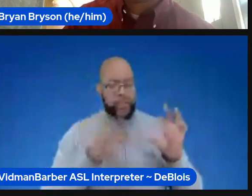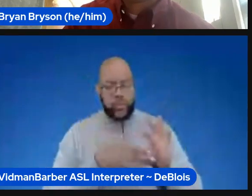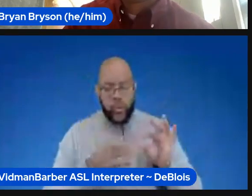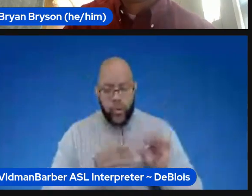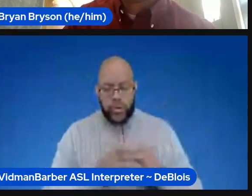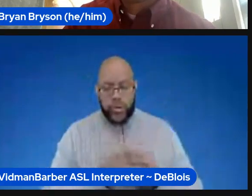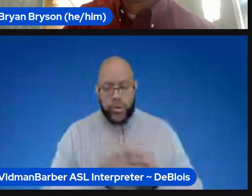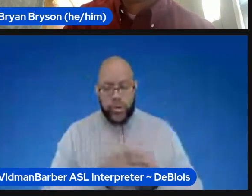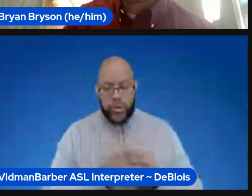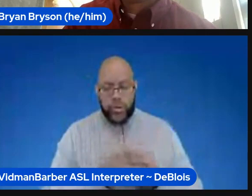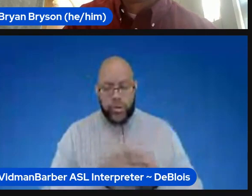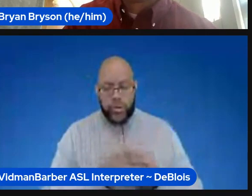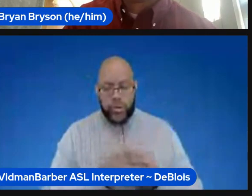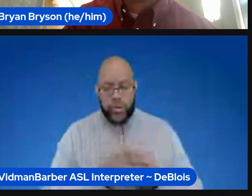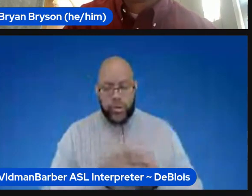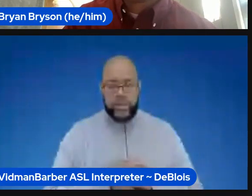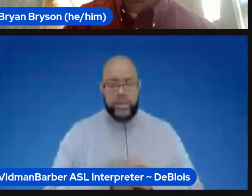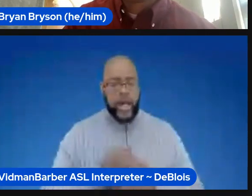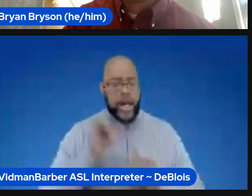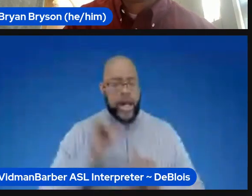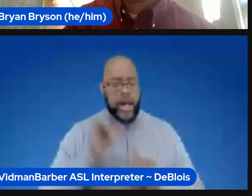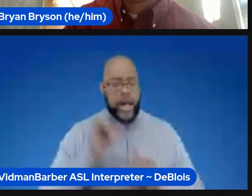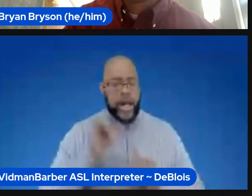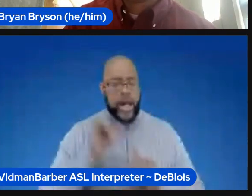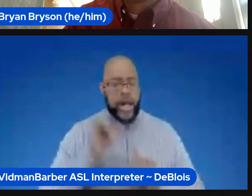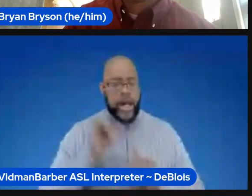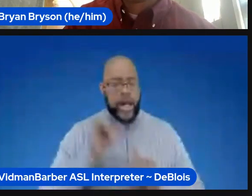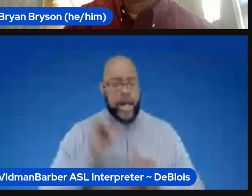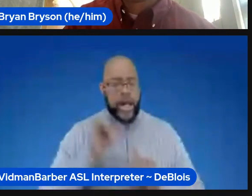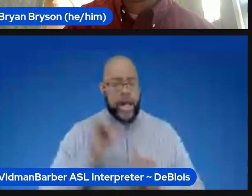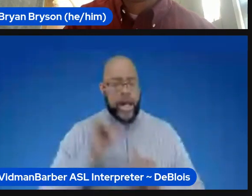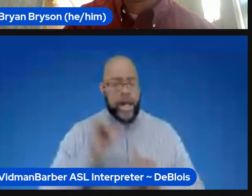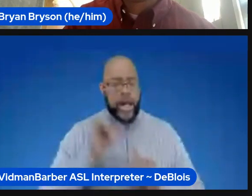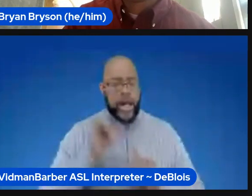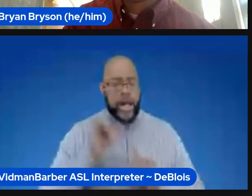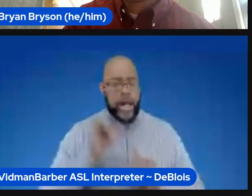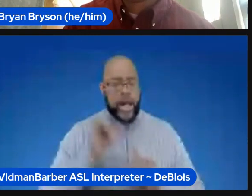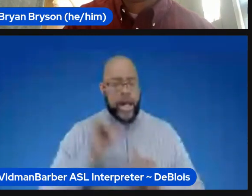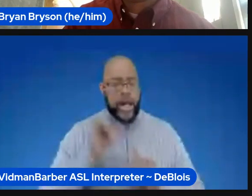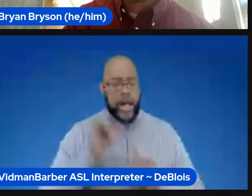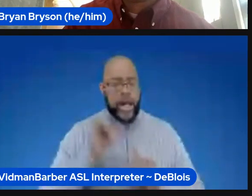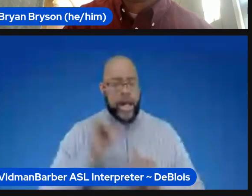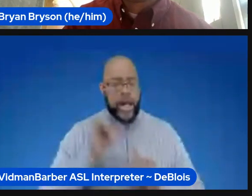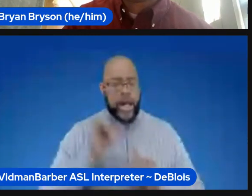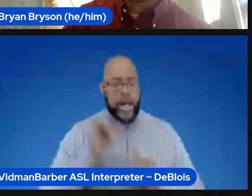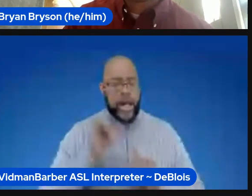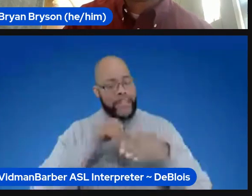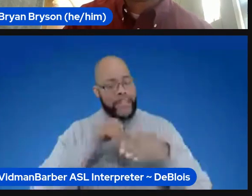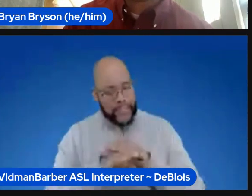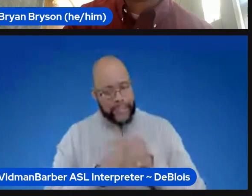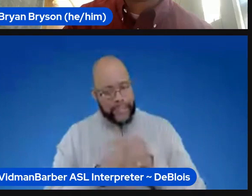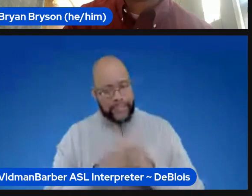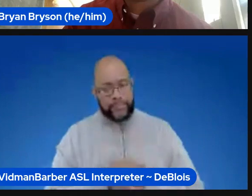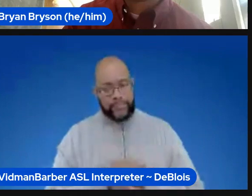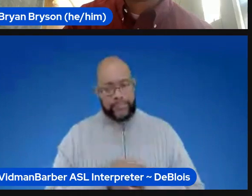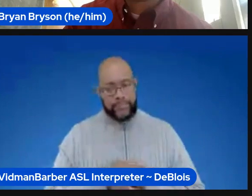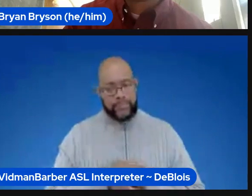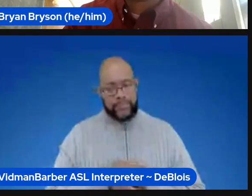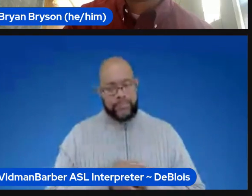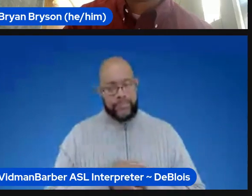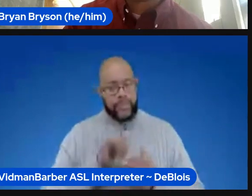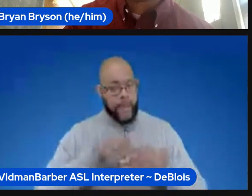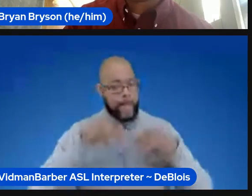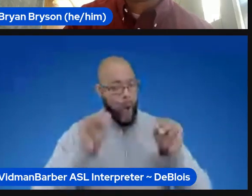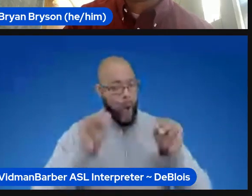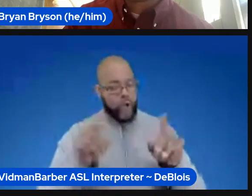discovery and identifying targets. It takes a while to get a drug into the market as